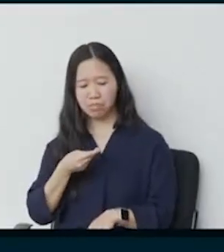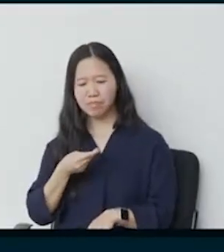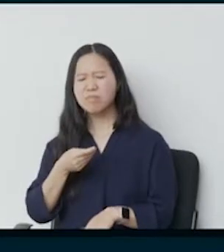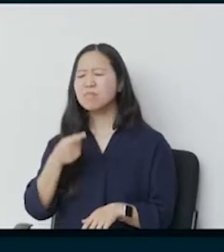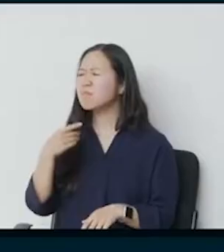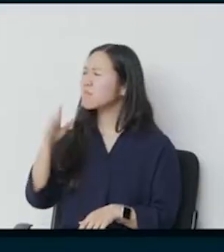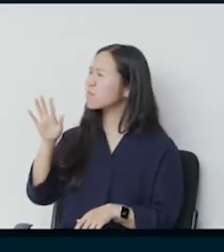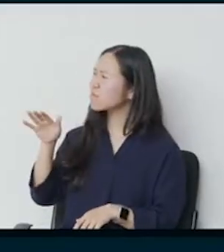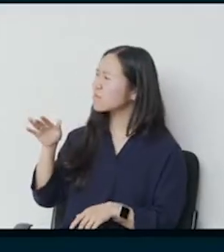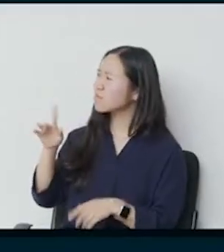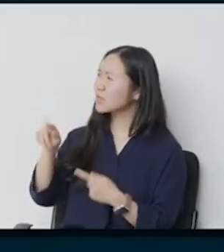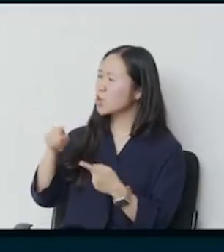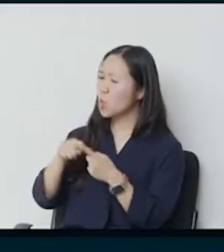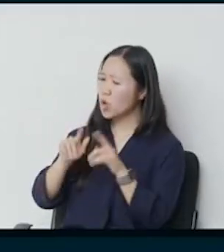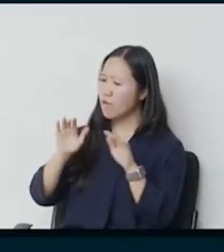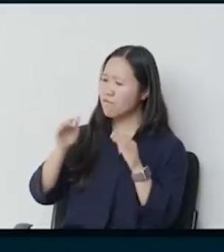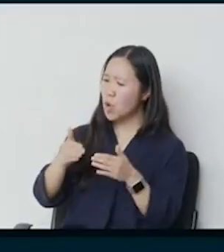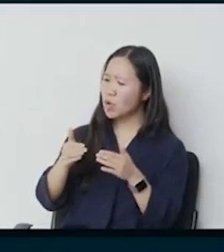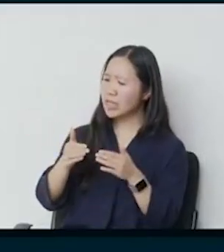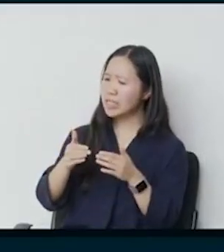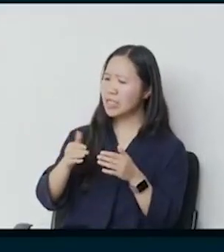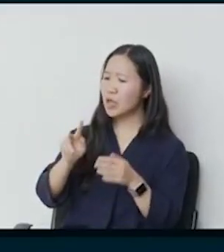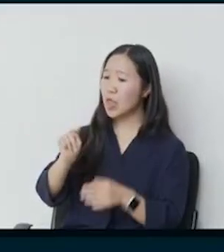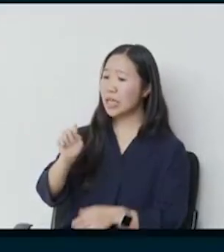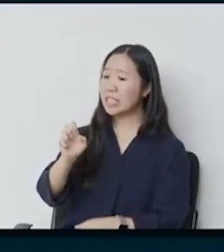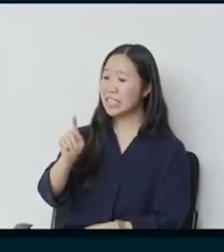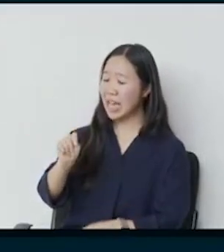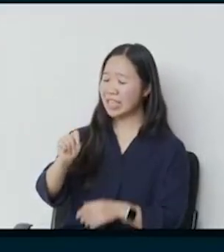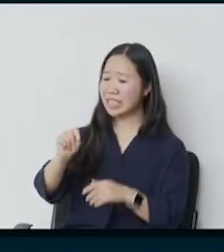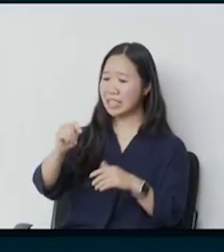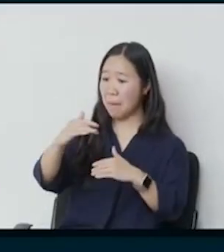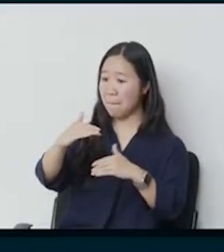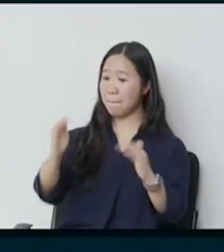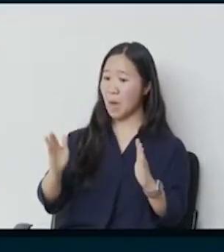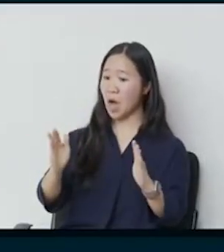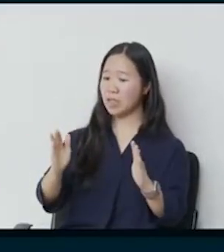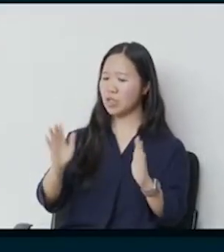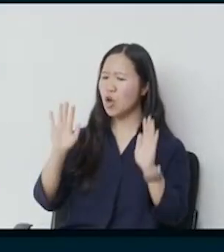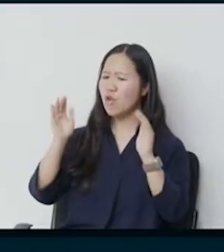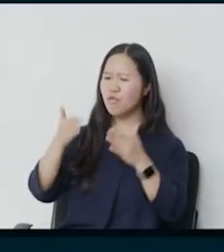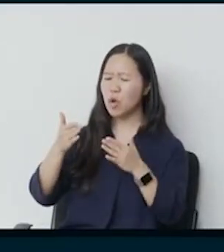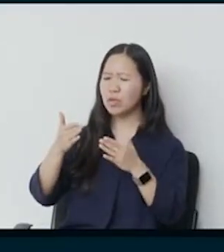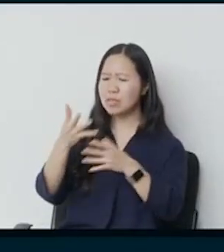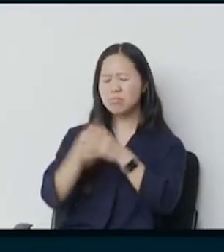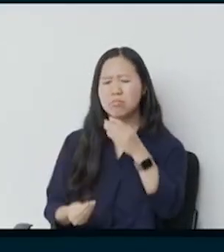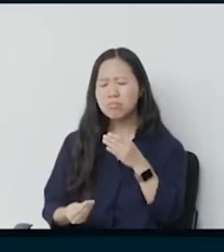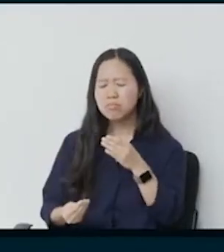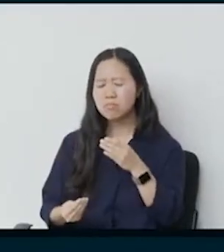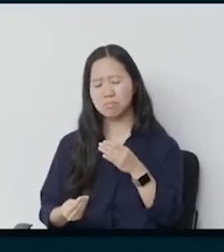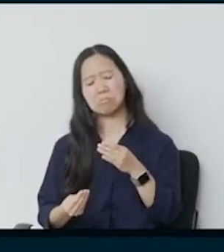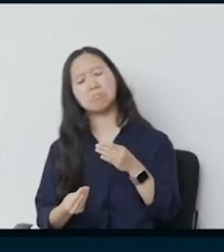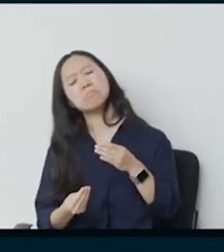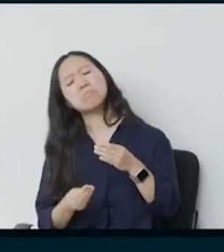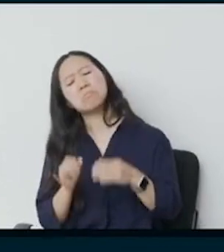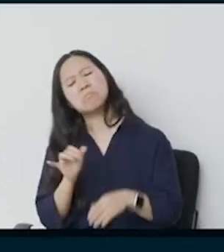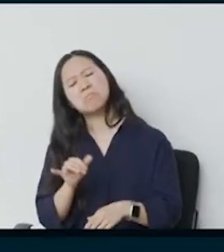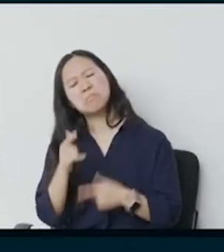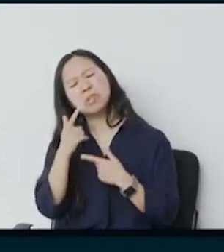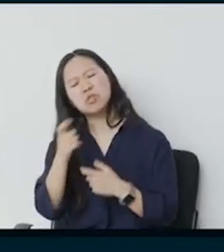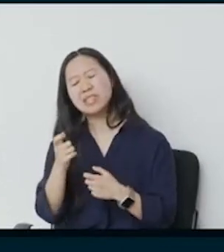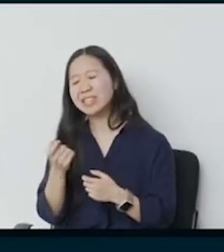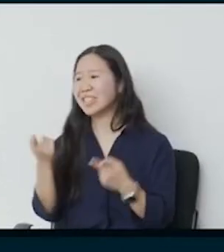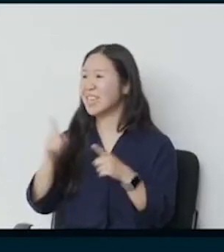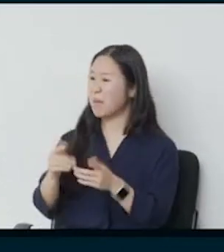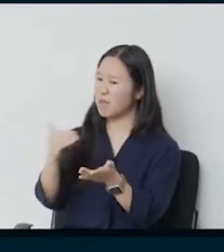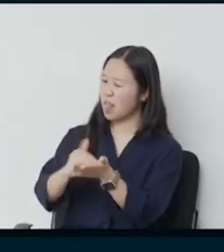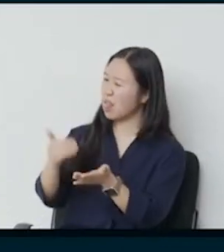box, focus would just kind of disappear. And so I said, okay, interesting. And it happened every time. So I said, okay, what's going on